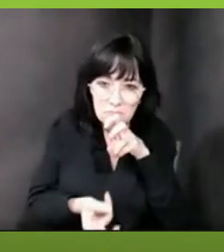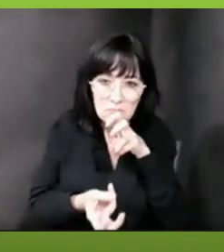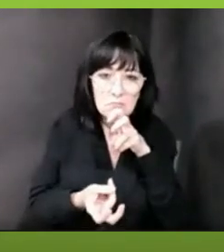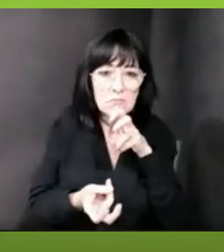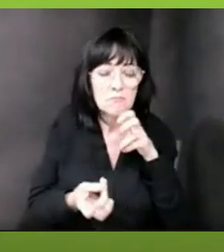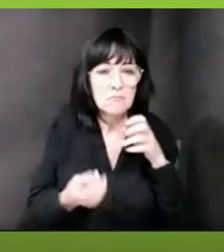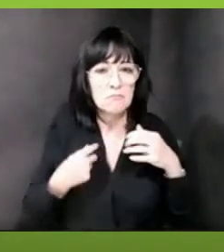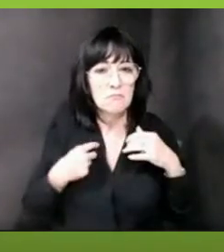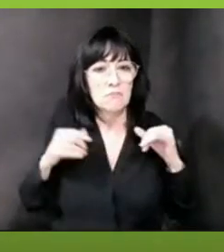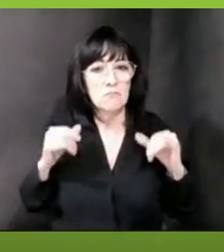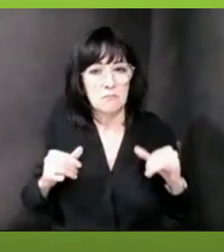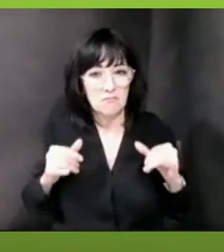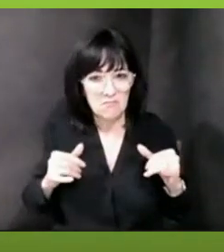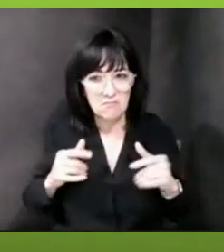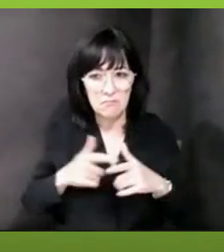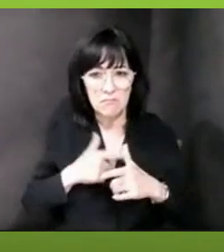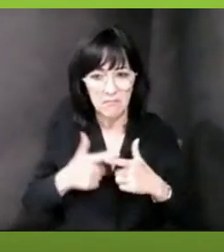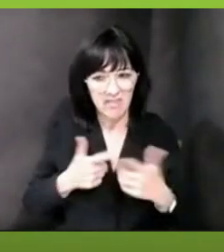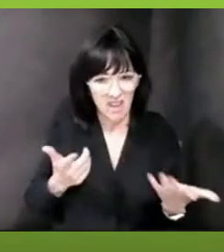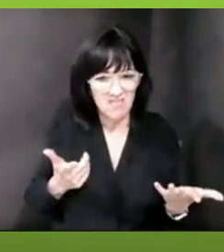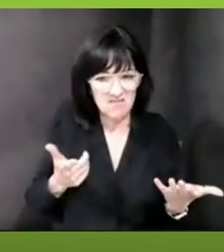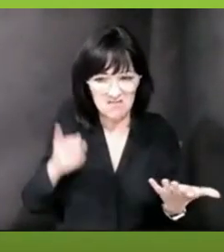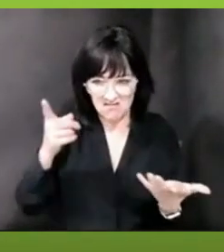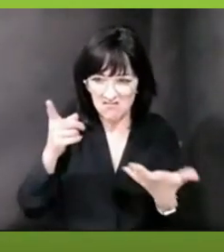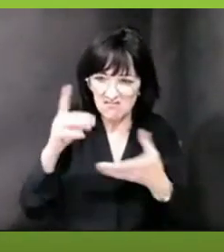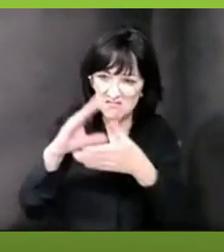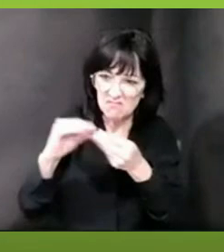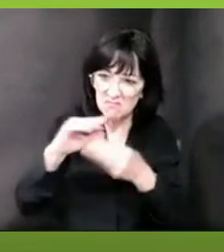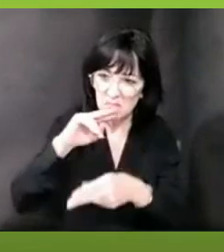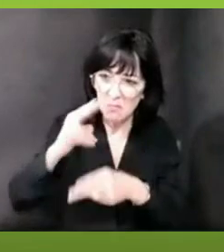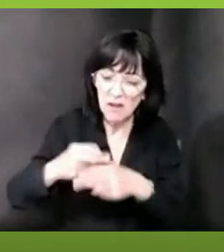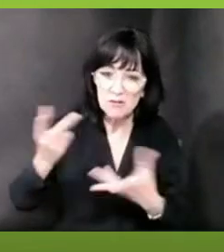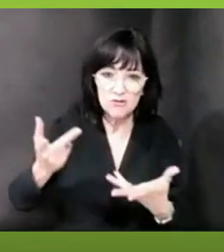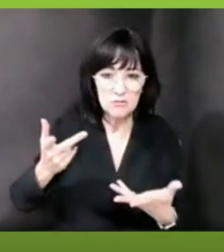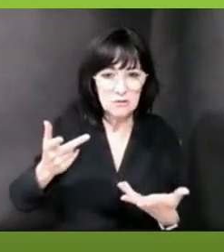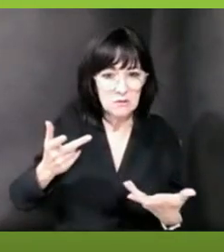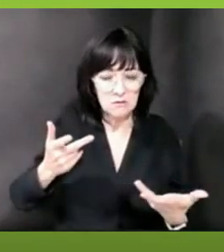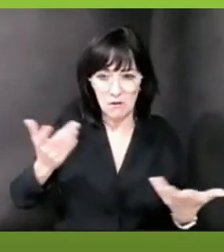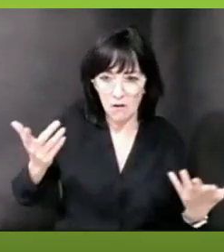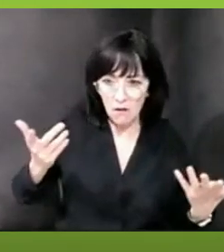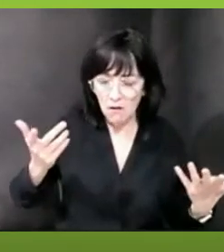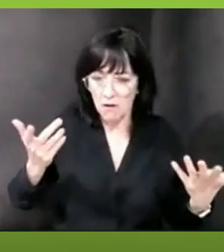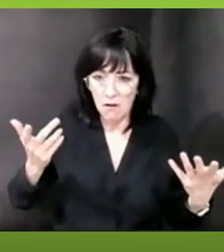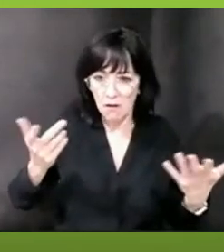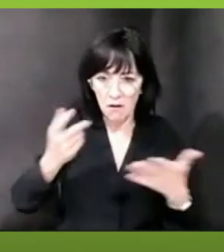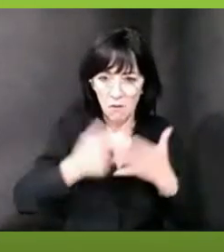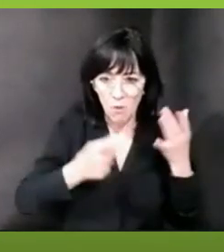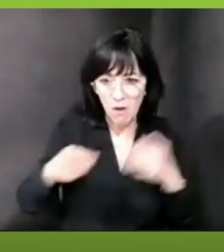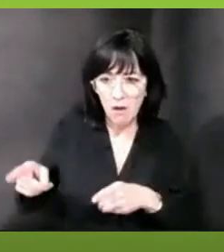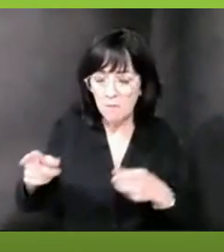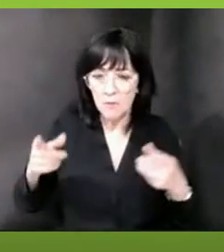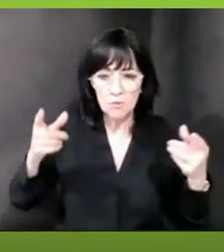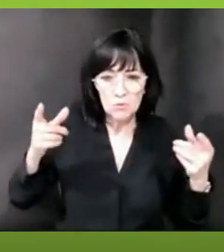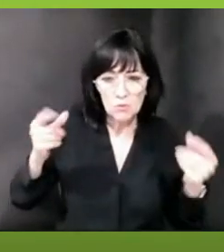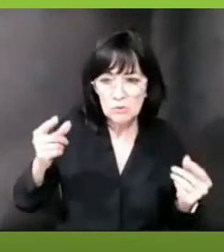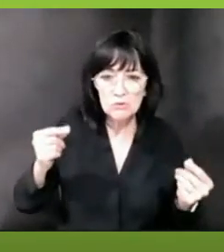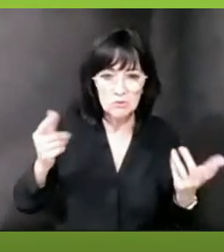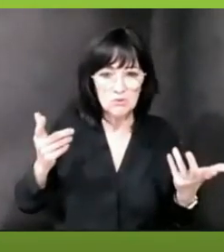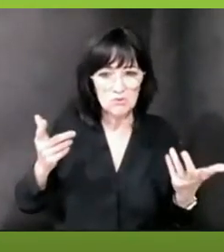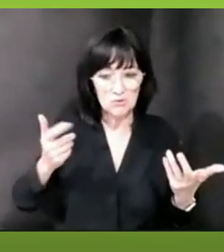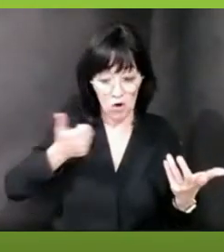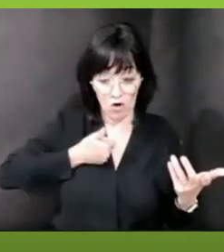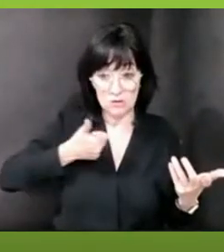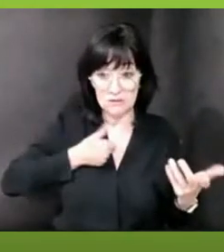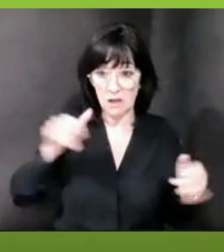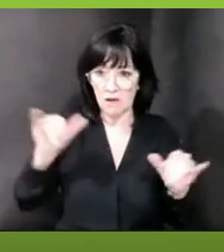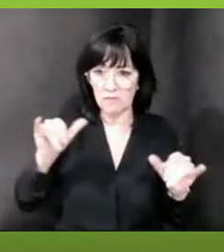uncertain earlier. We talked about lots of unknown, anxiety. So